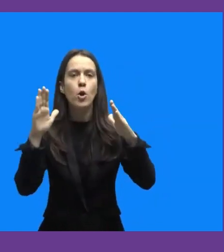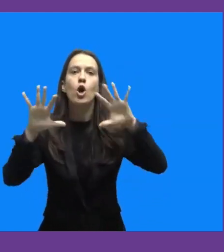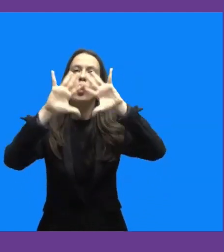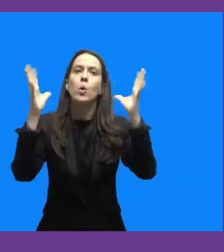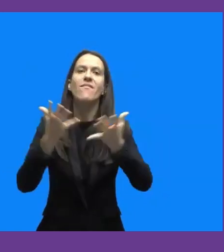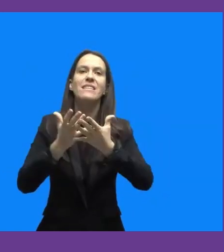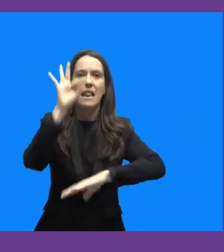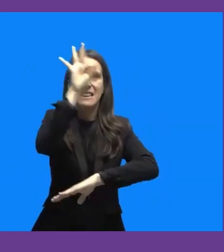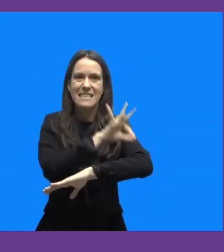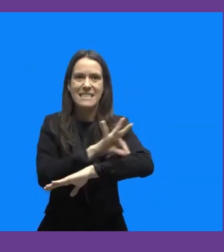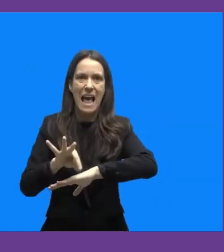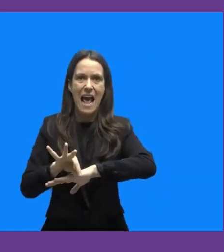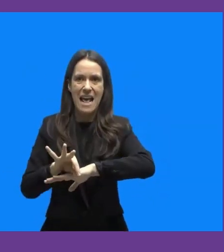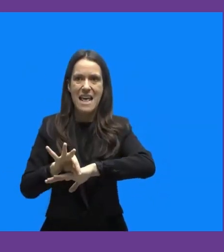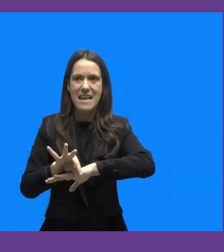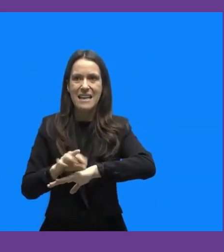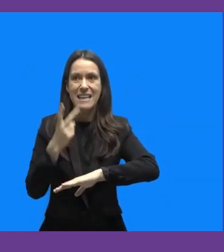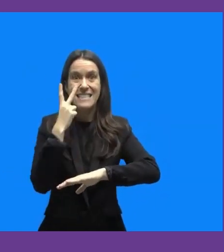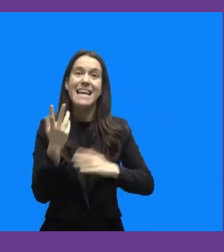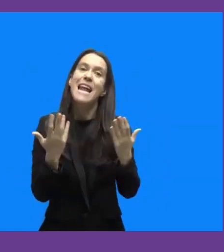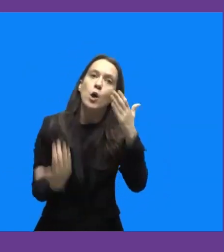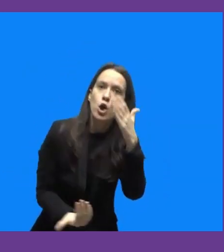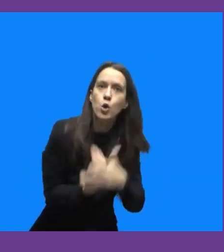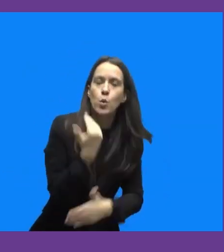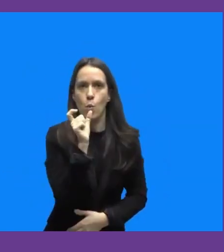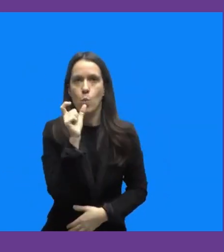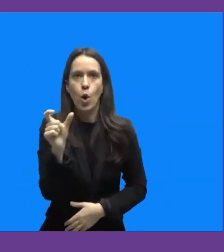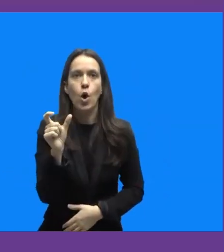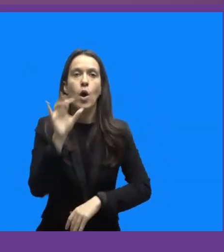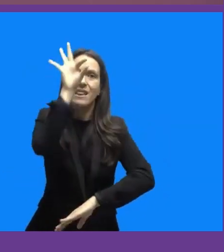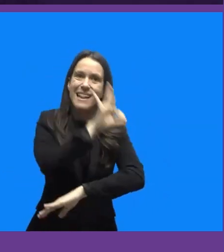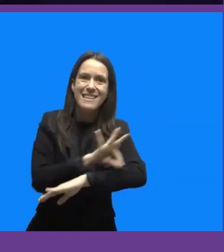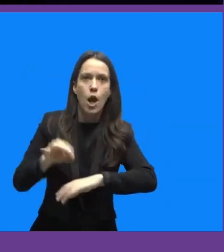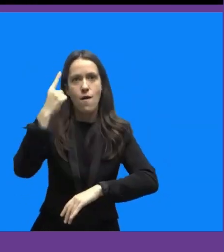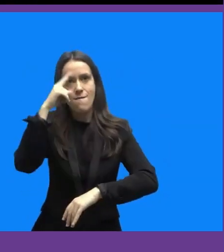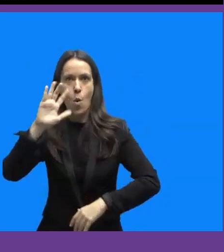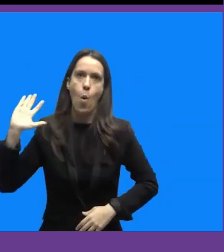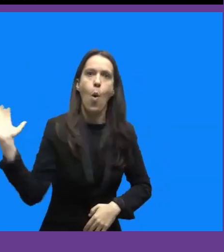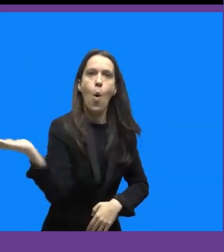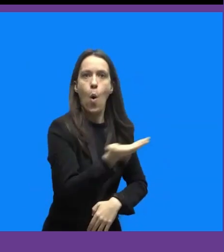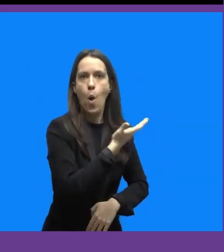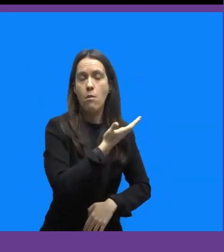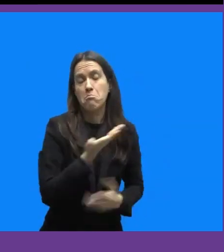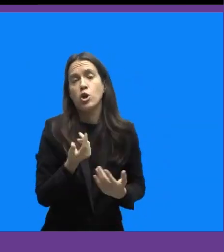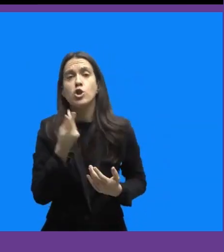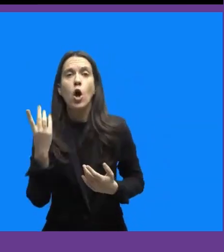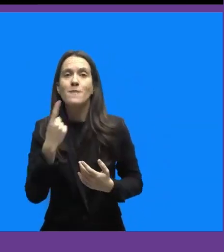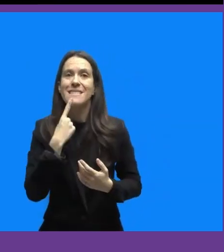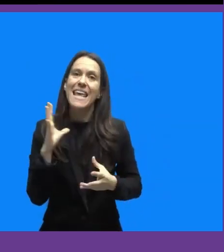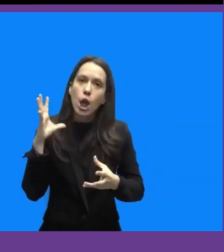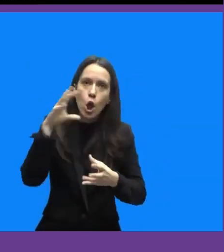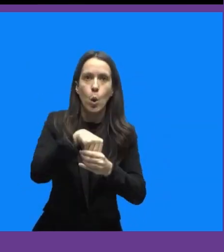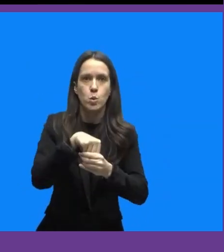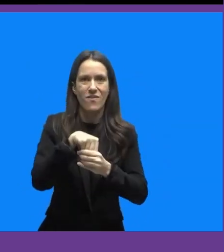Another term in Europe is design for all, and in some parts of the world the term is inclusive design.